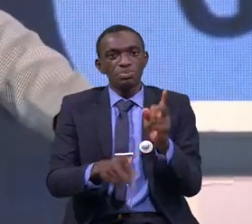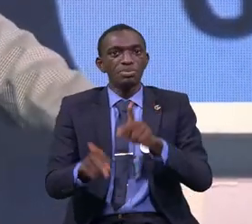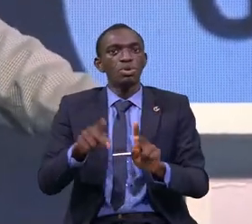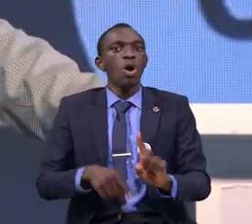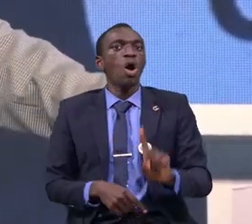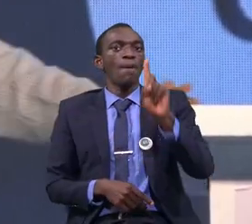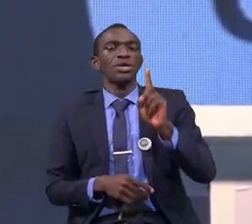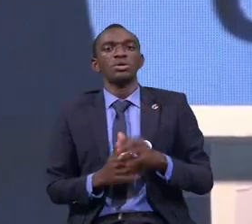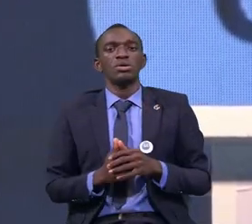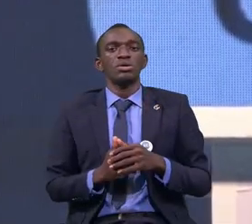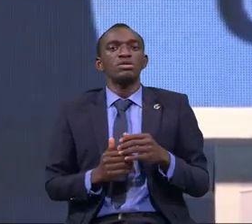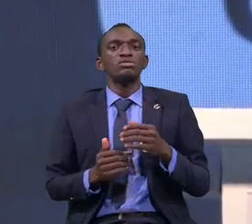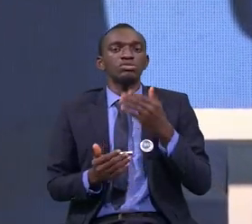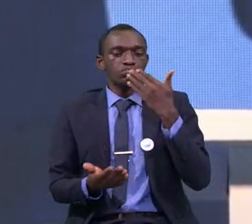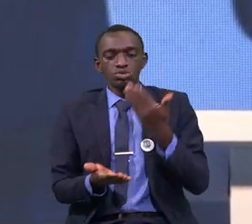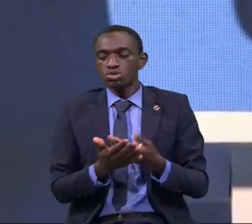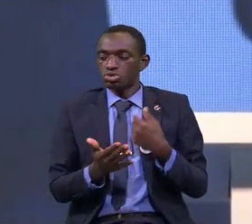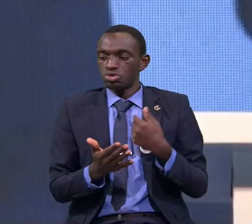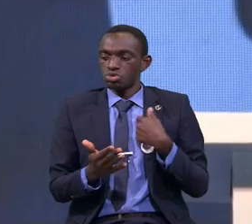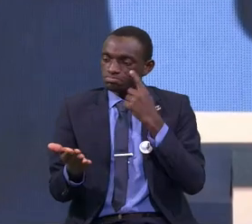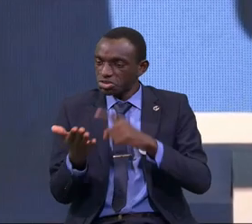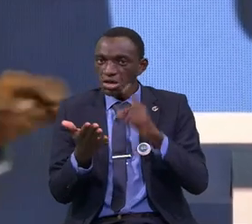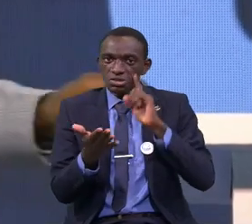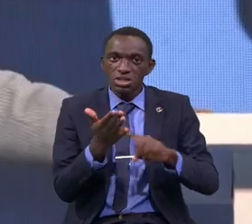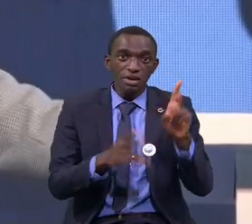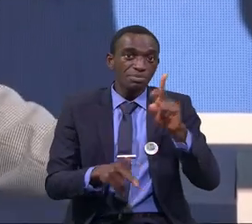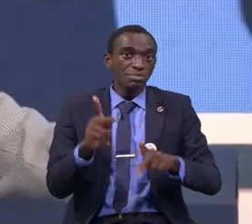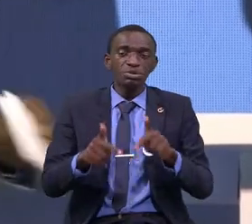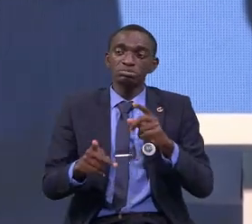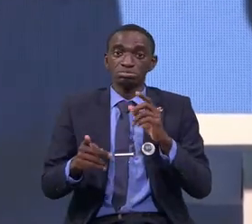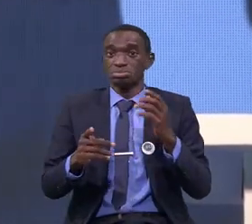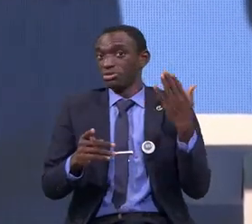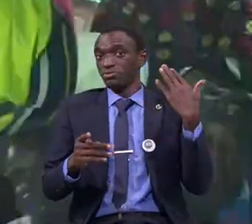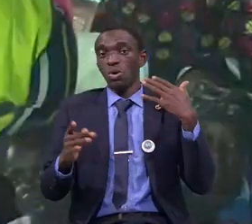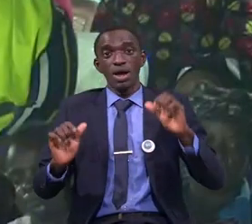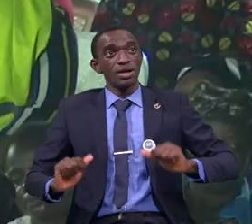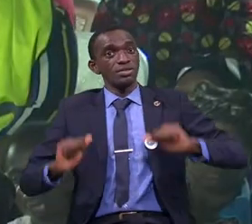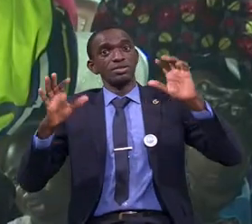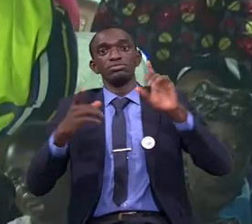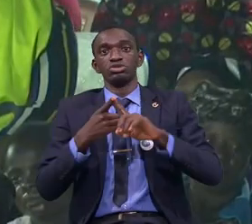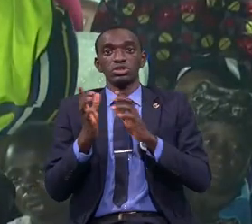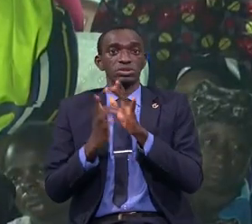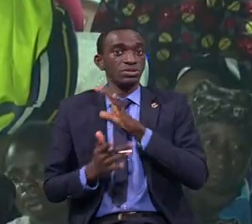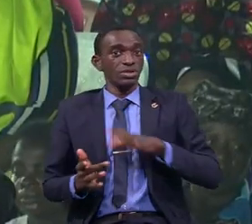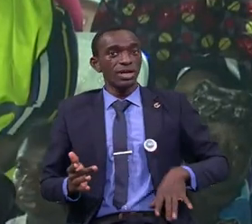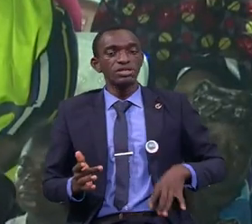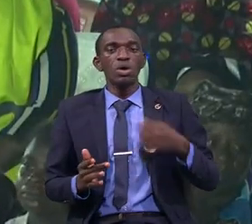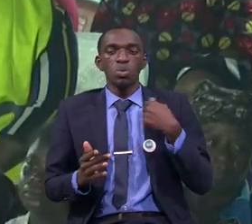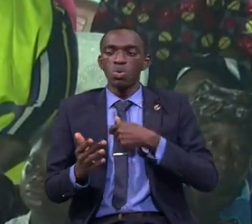It's good we're following up the people that say they give their lives to the Lord.